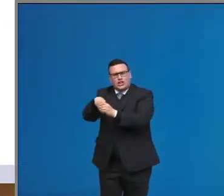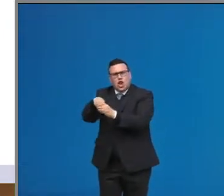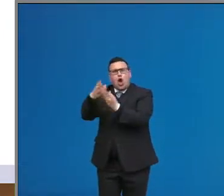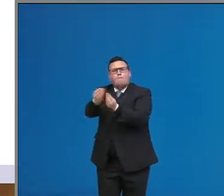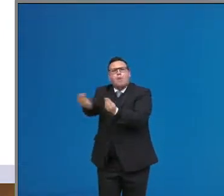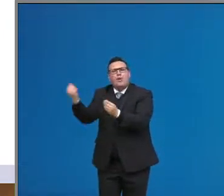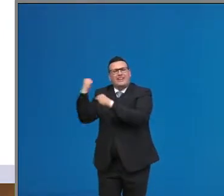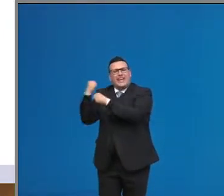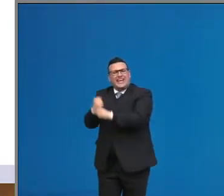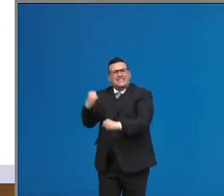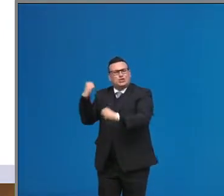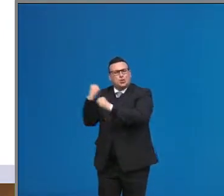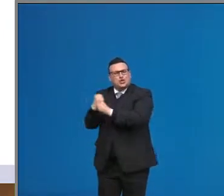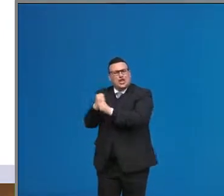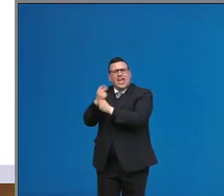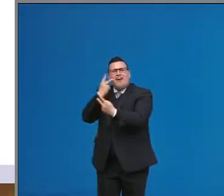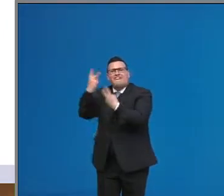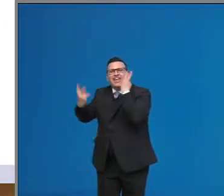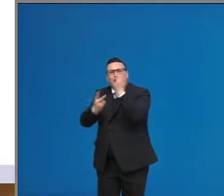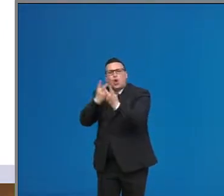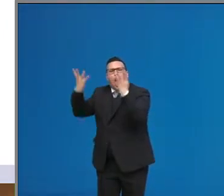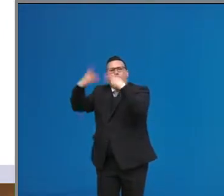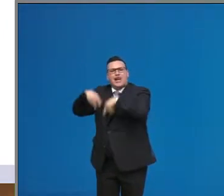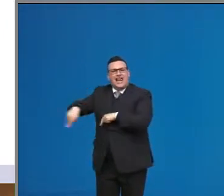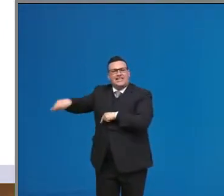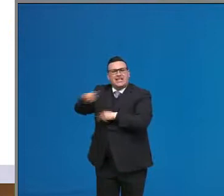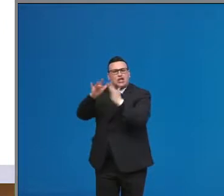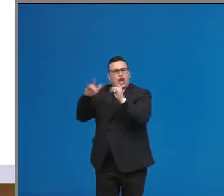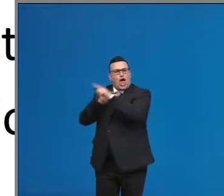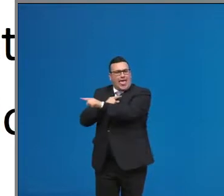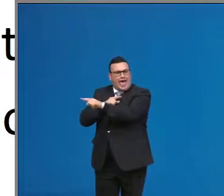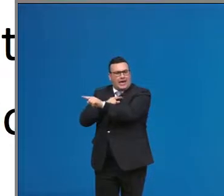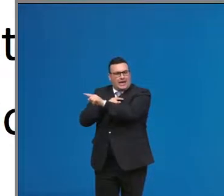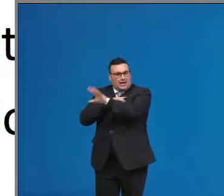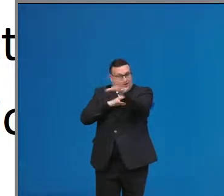multi-institutional virtual organizations.